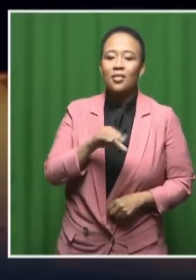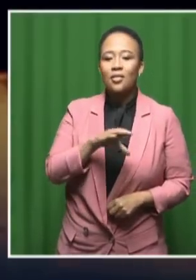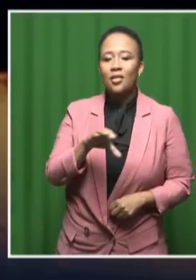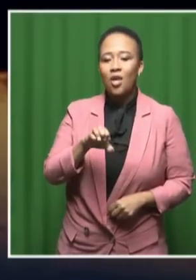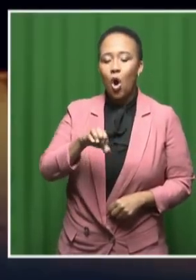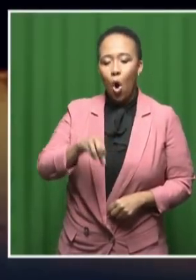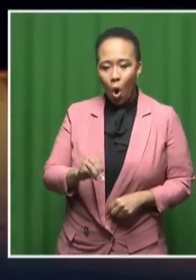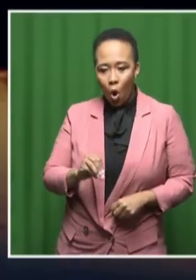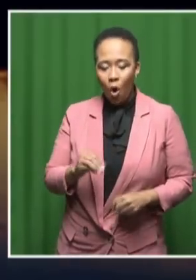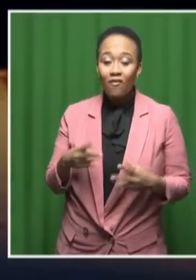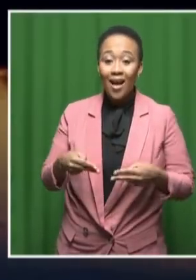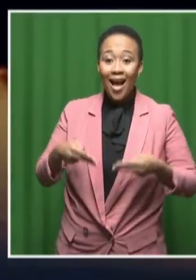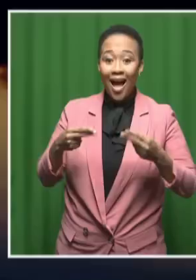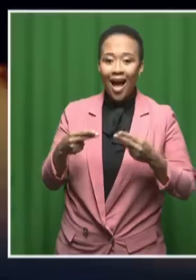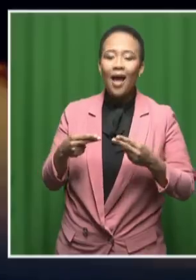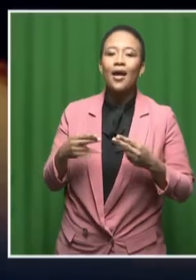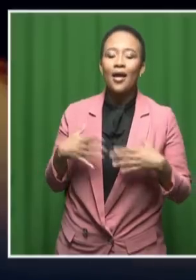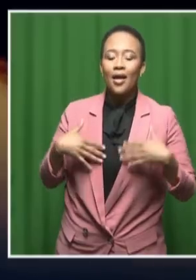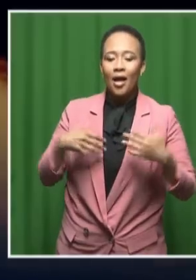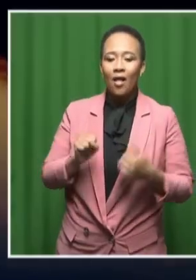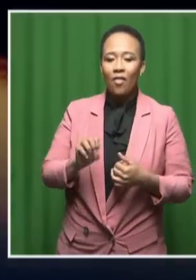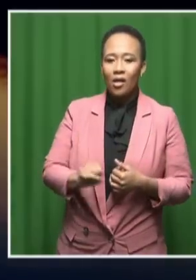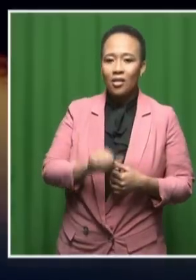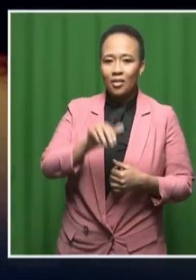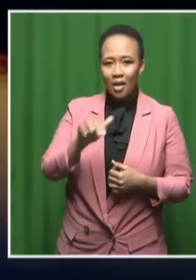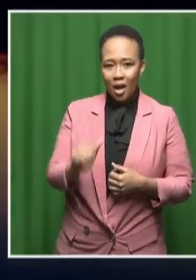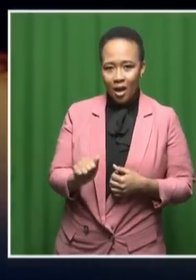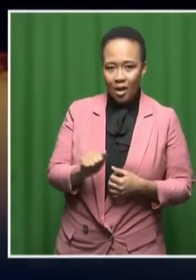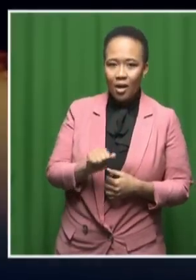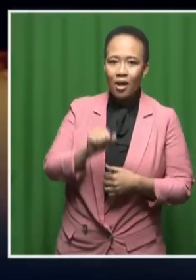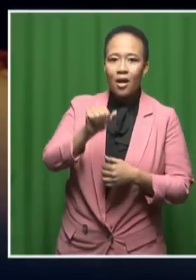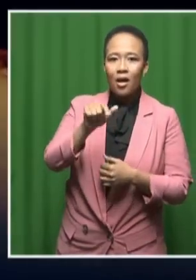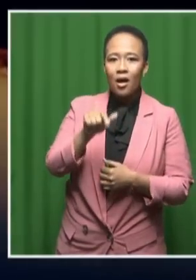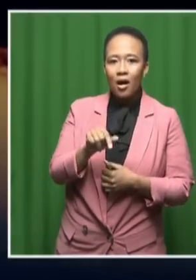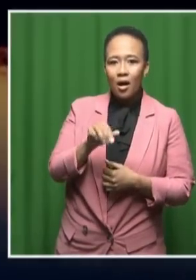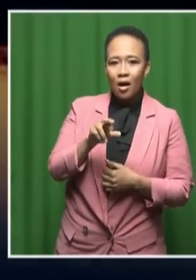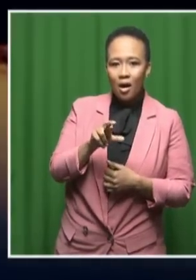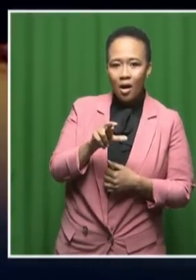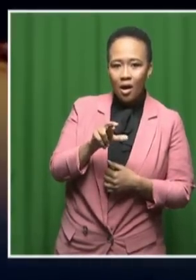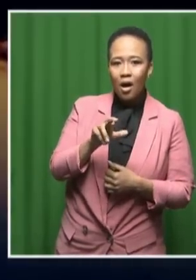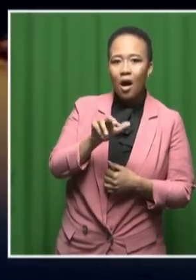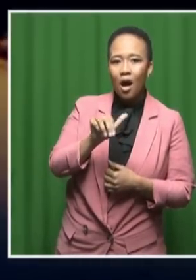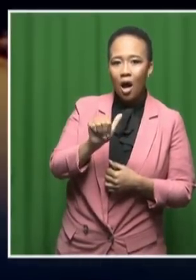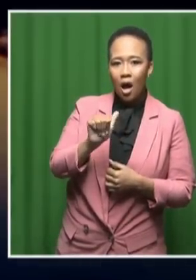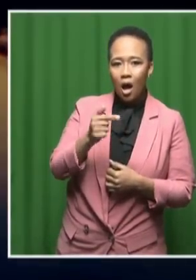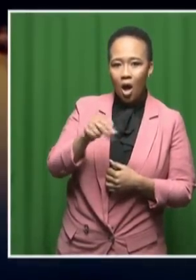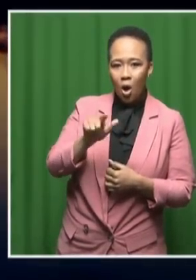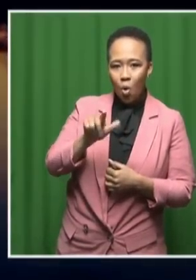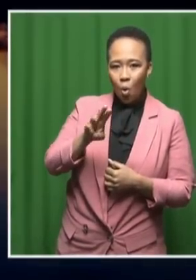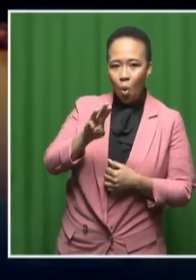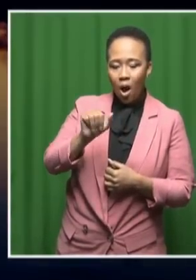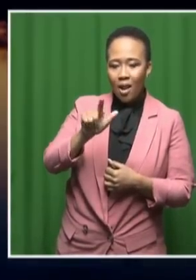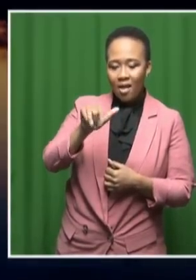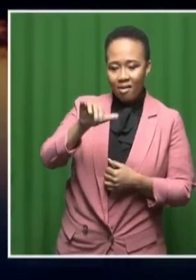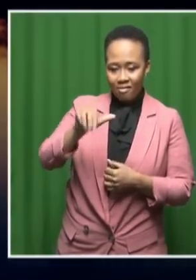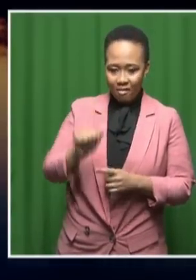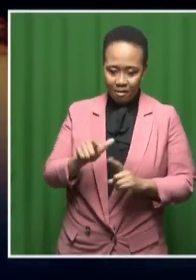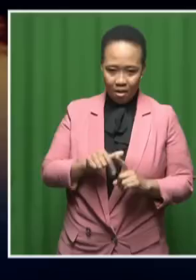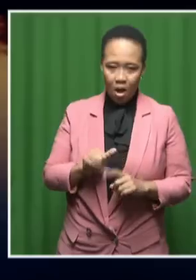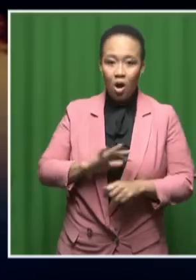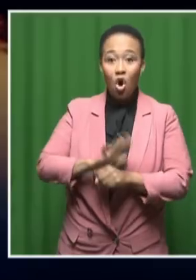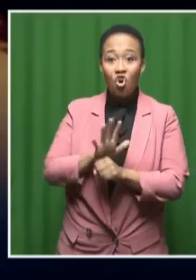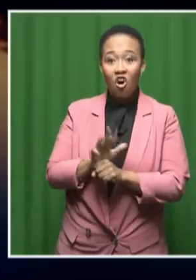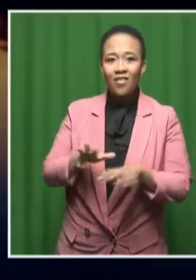and global health expert, Professor Ramneek Ahluwalia, helping us to make sense of the latest developments regarding